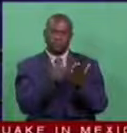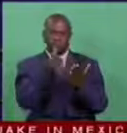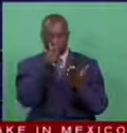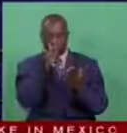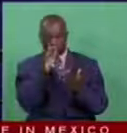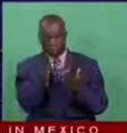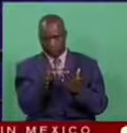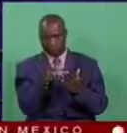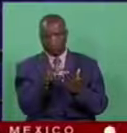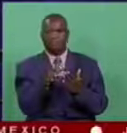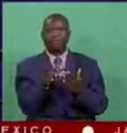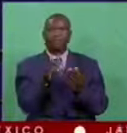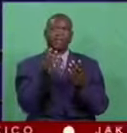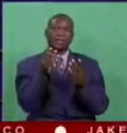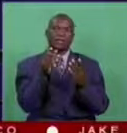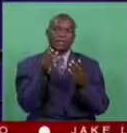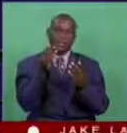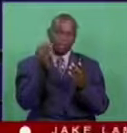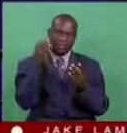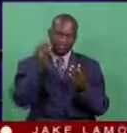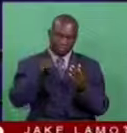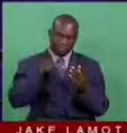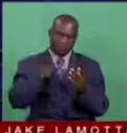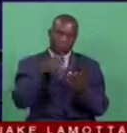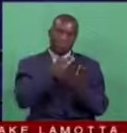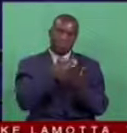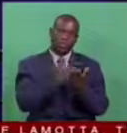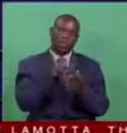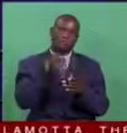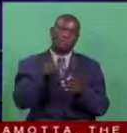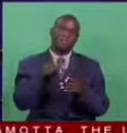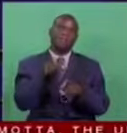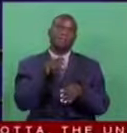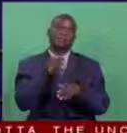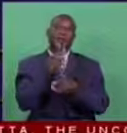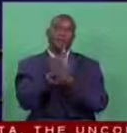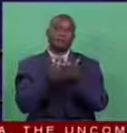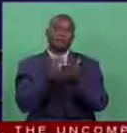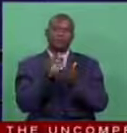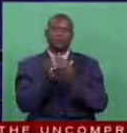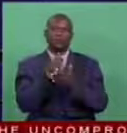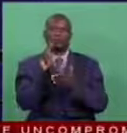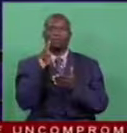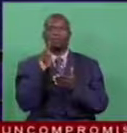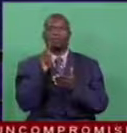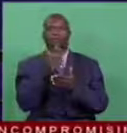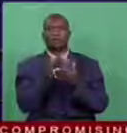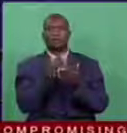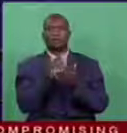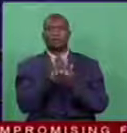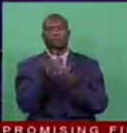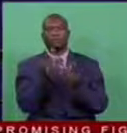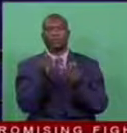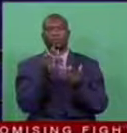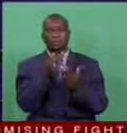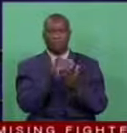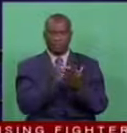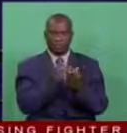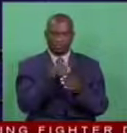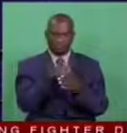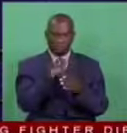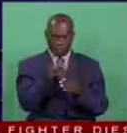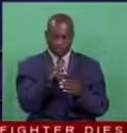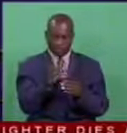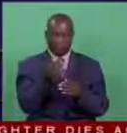last radio program is today at 12:30, which is being done at Star FM. So it's very important for the young people out